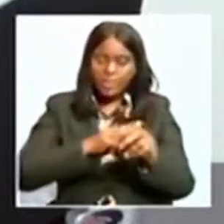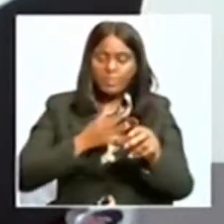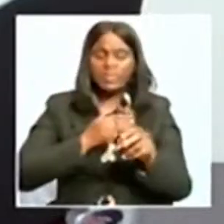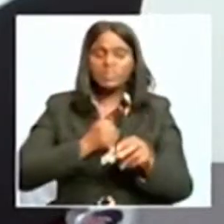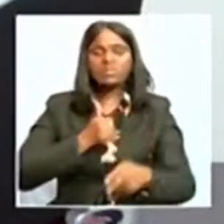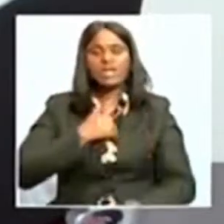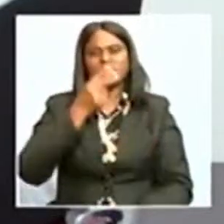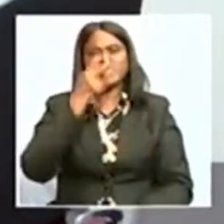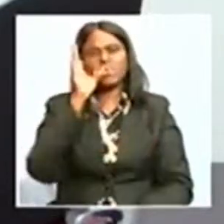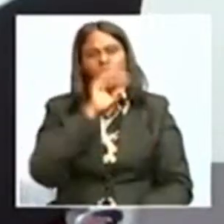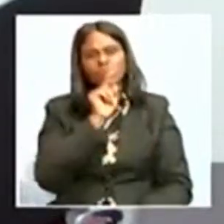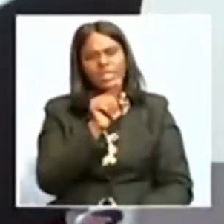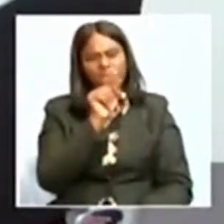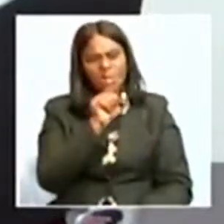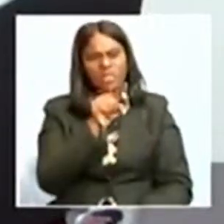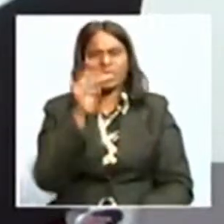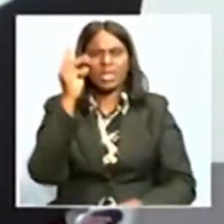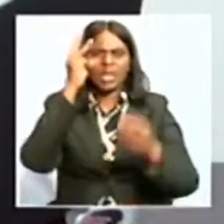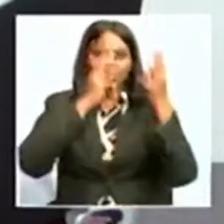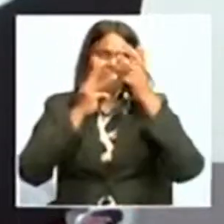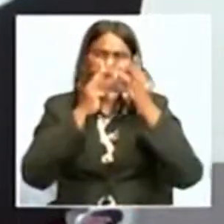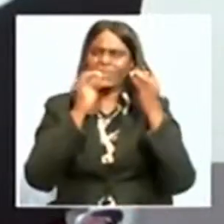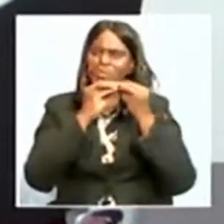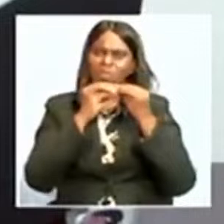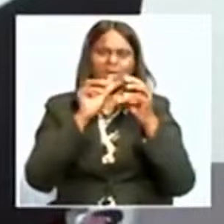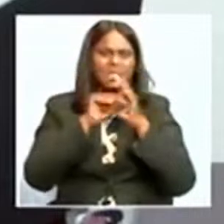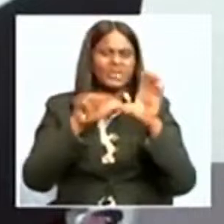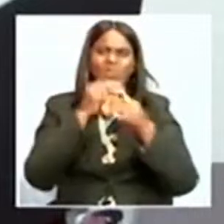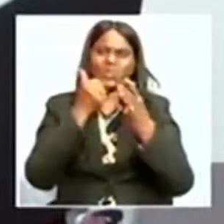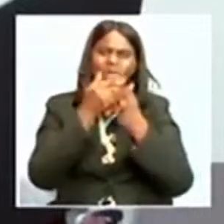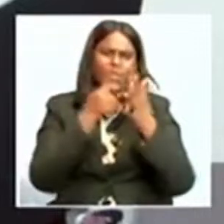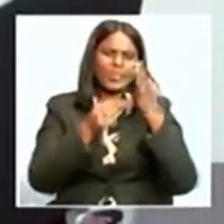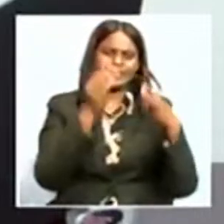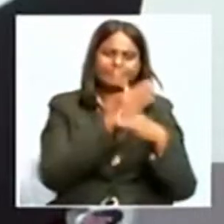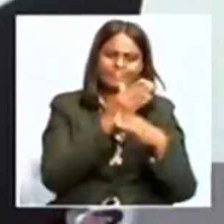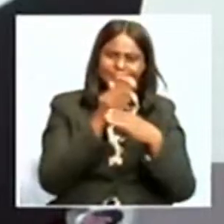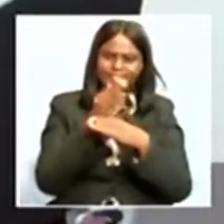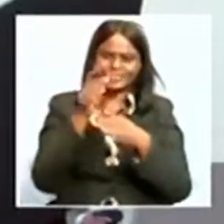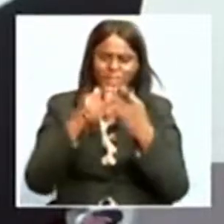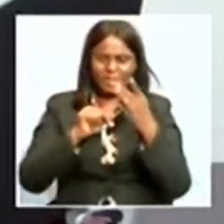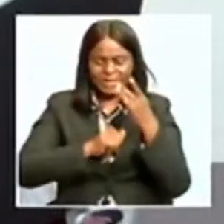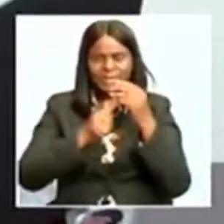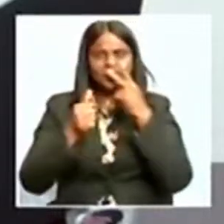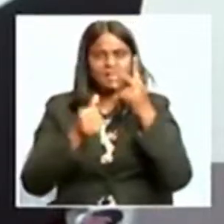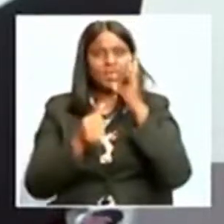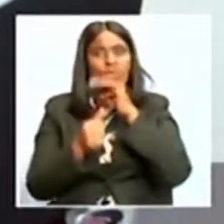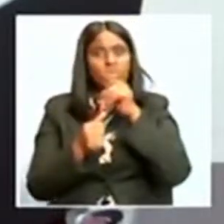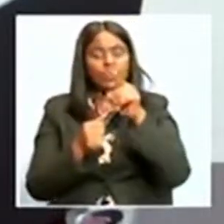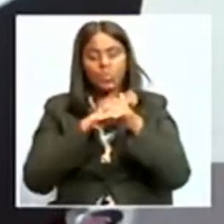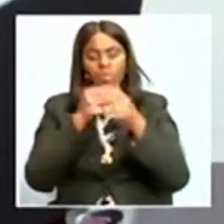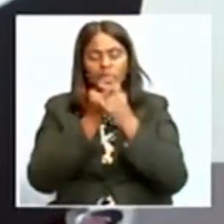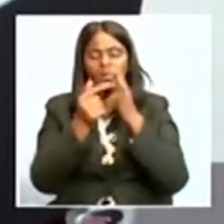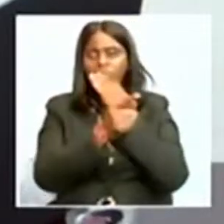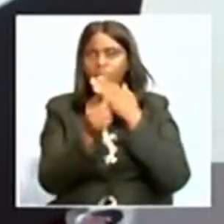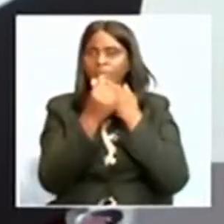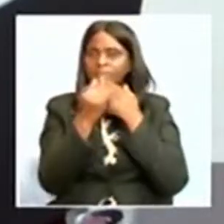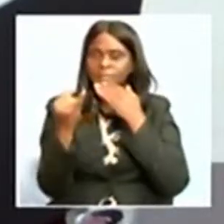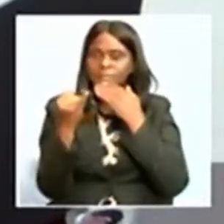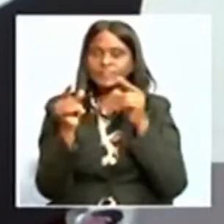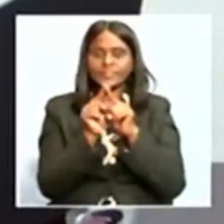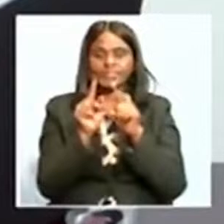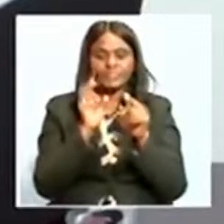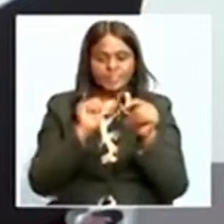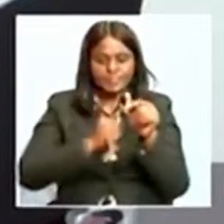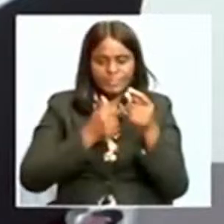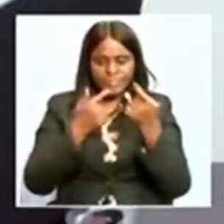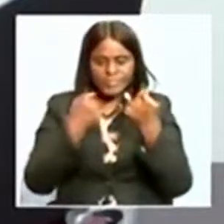noticed that this is the concern in all these bills. But we do look at all those issues and we